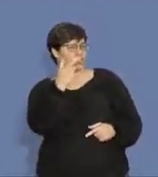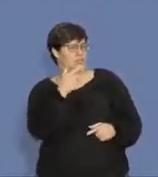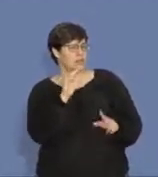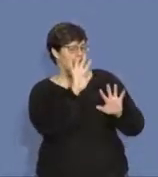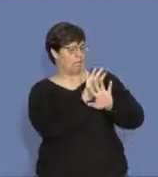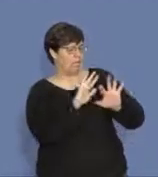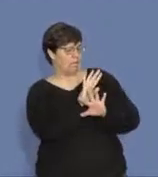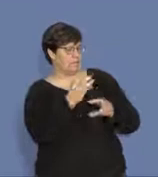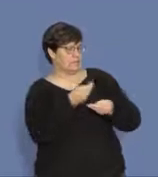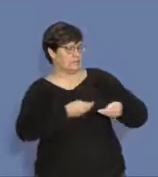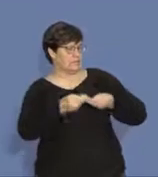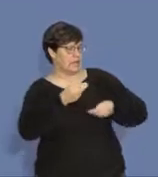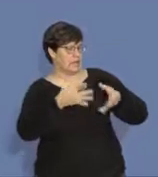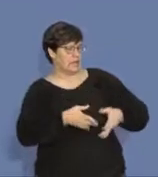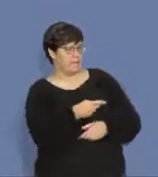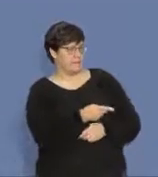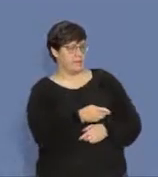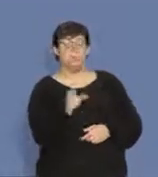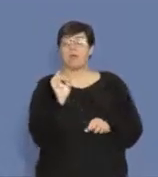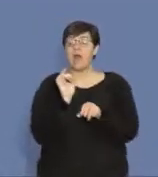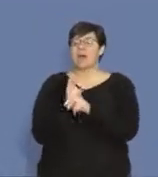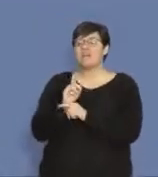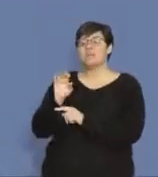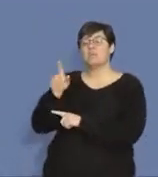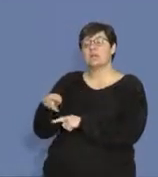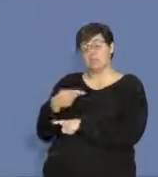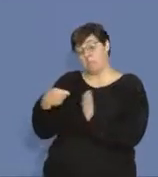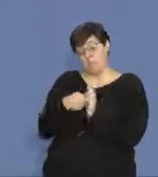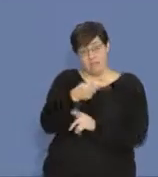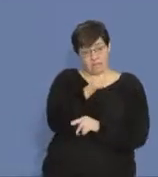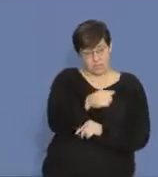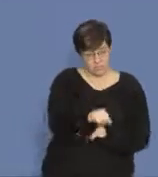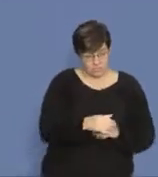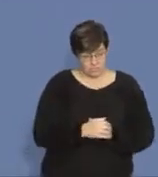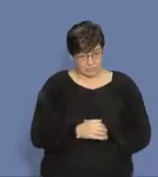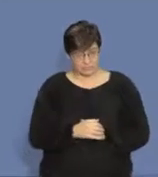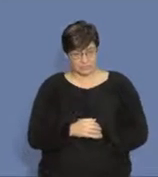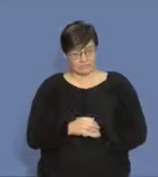Right. What advice would you offer to Billy? Number one,